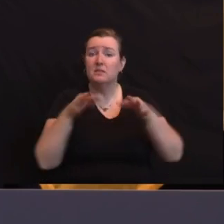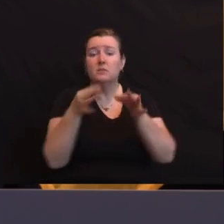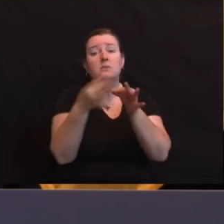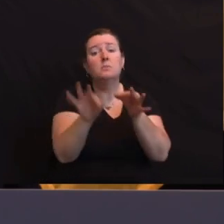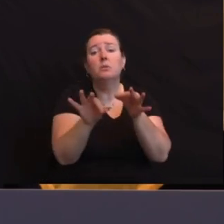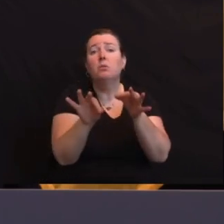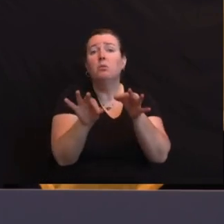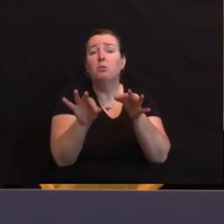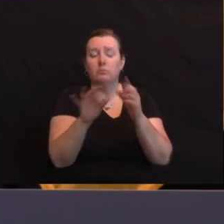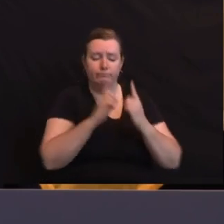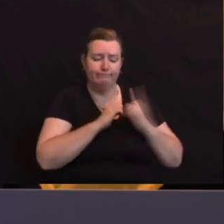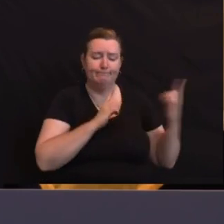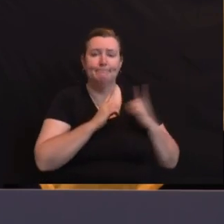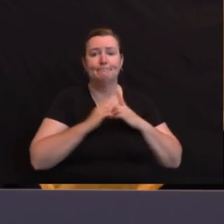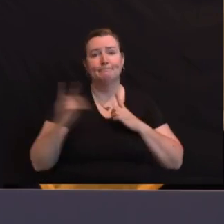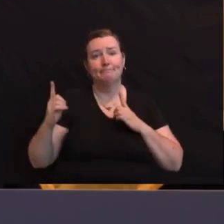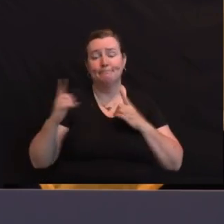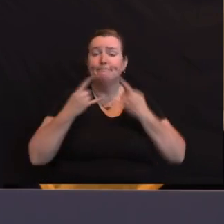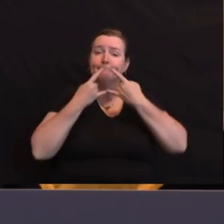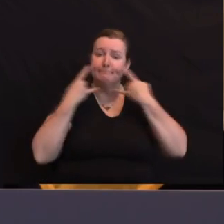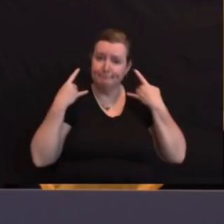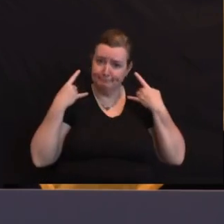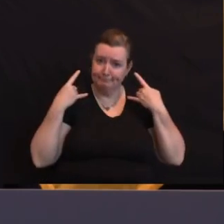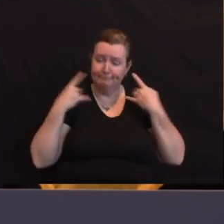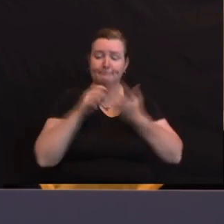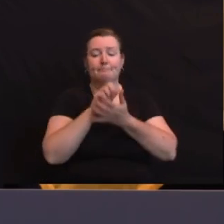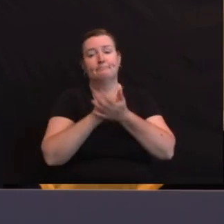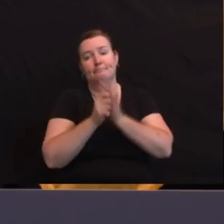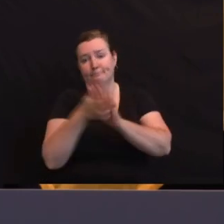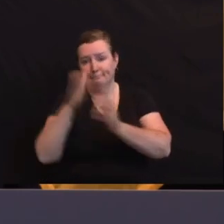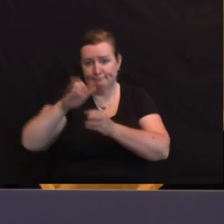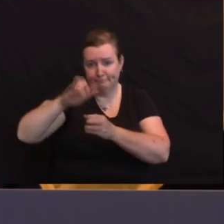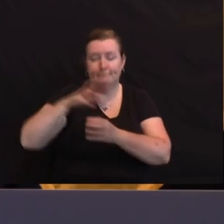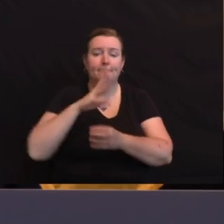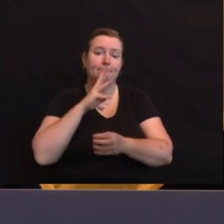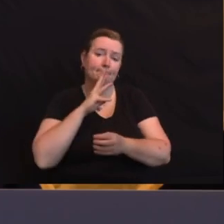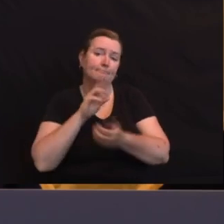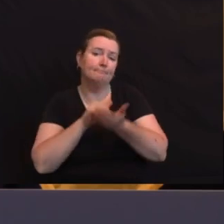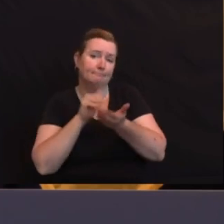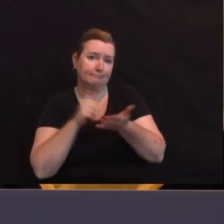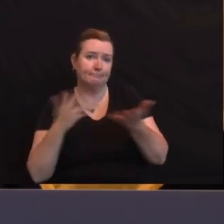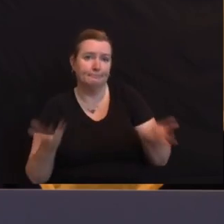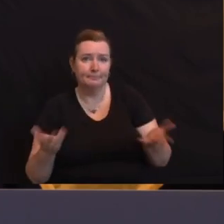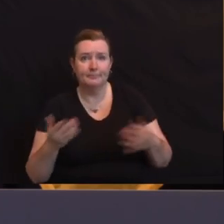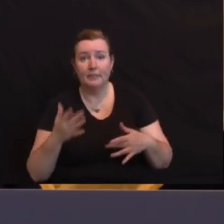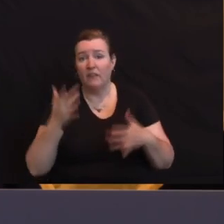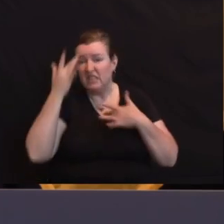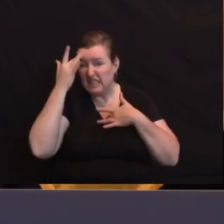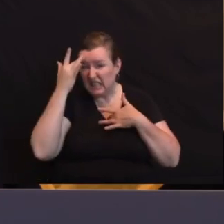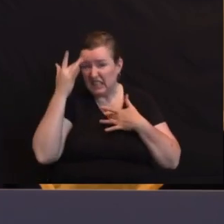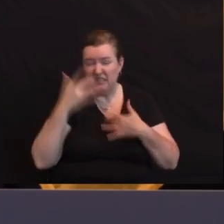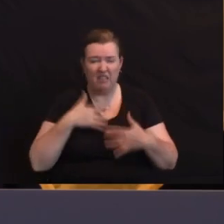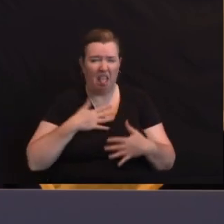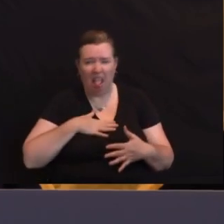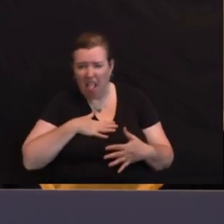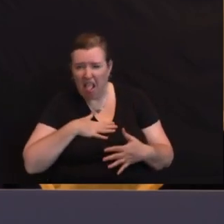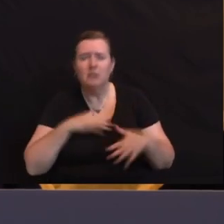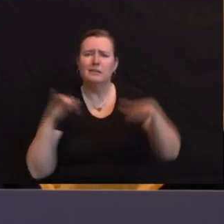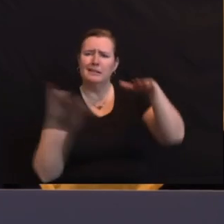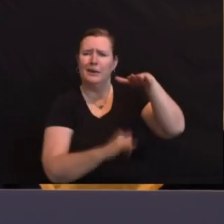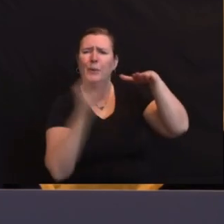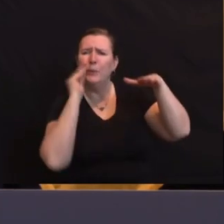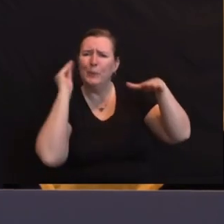Social distancing, face covering, washing hands with soap and water. Take yourself off the field if you don't feel well, if you've been